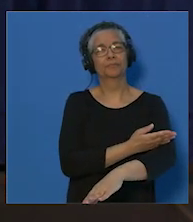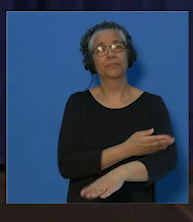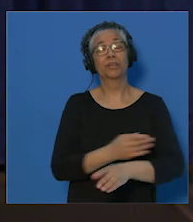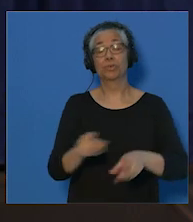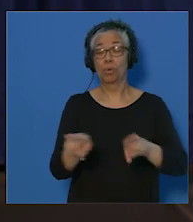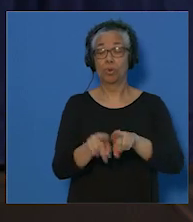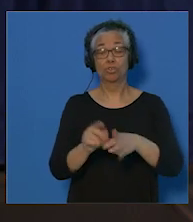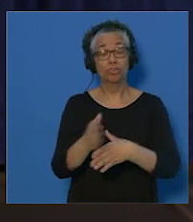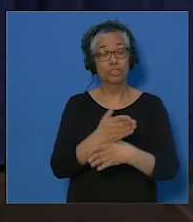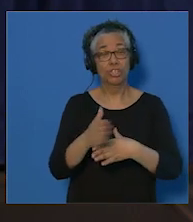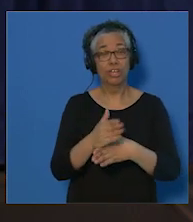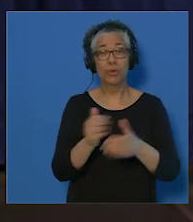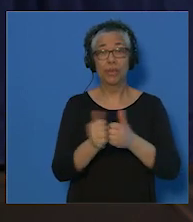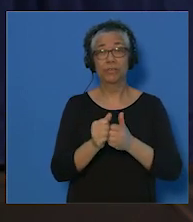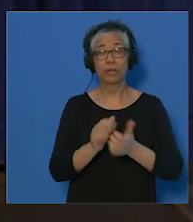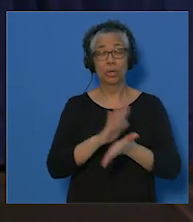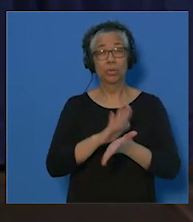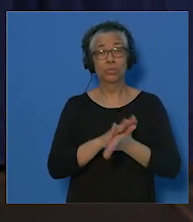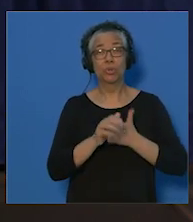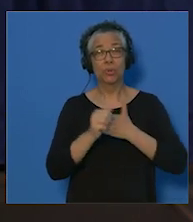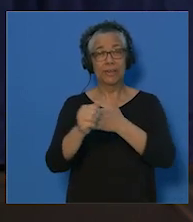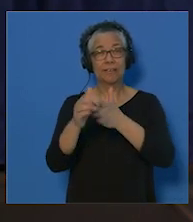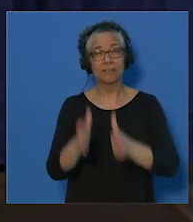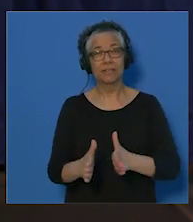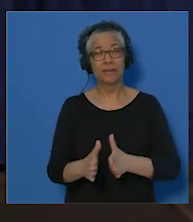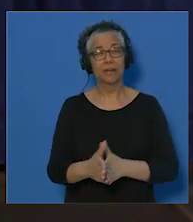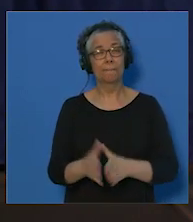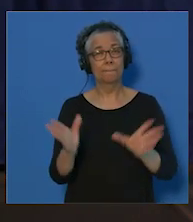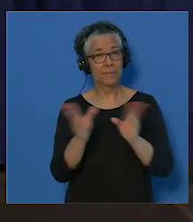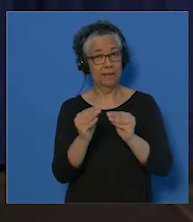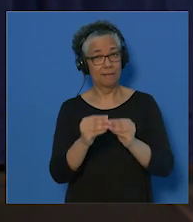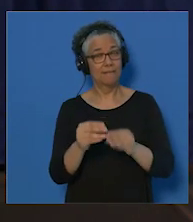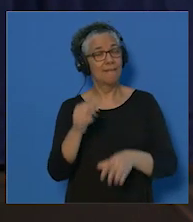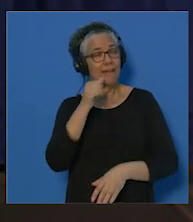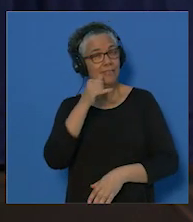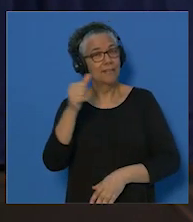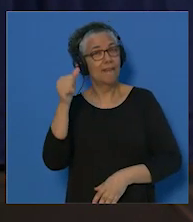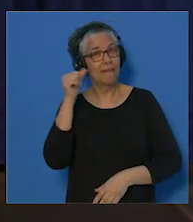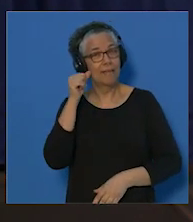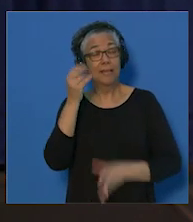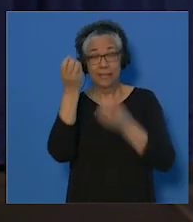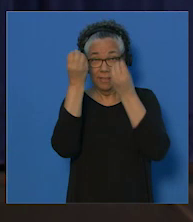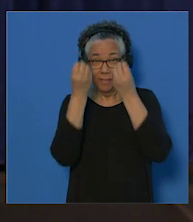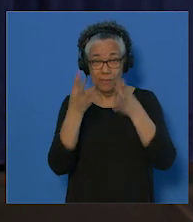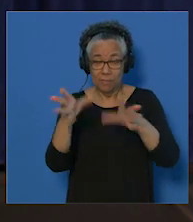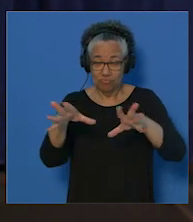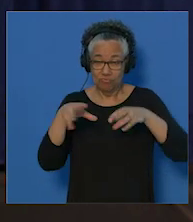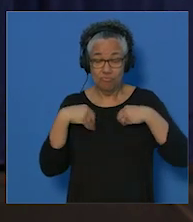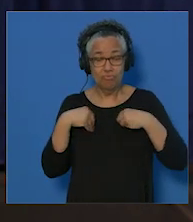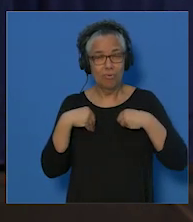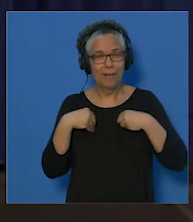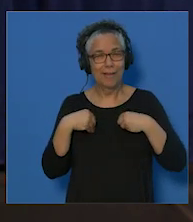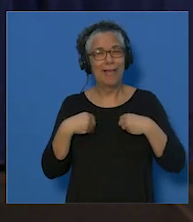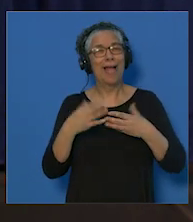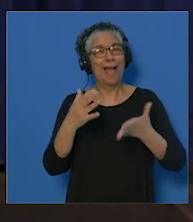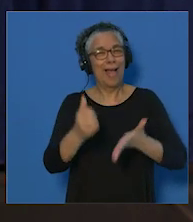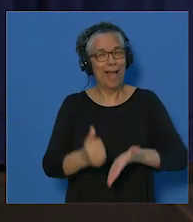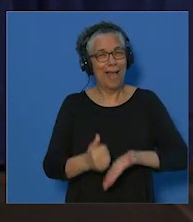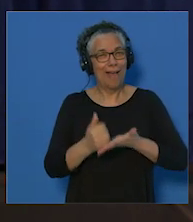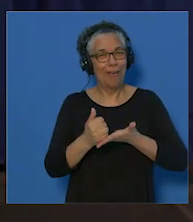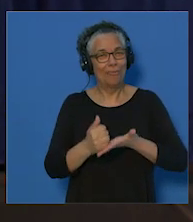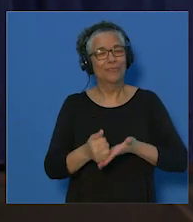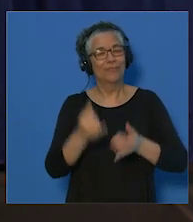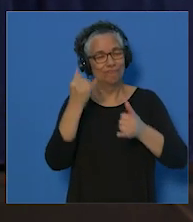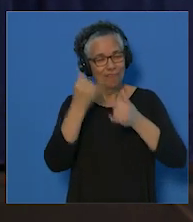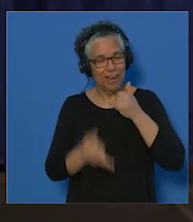shared with our school leaders in a meeting earlier held yesterday. The information received will help in finalizing the school building reopening